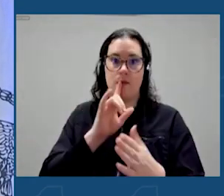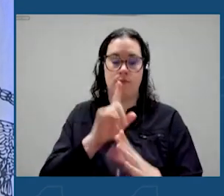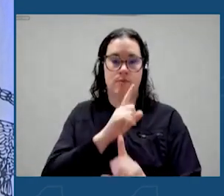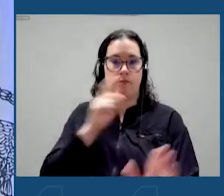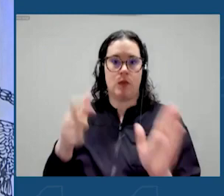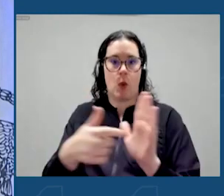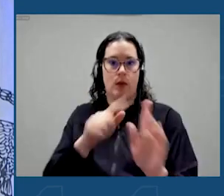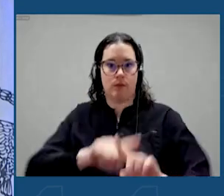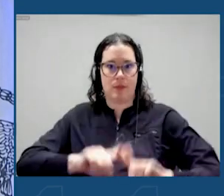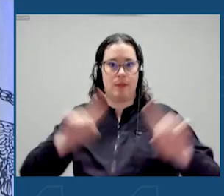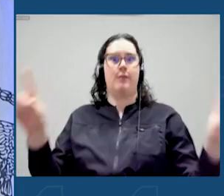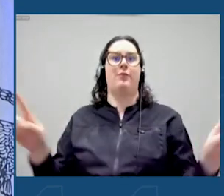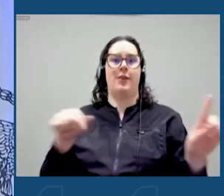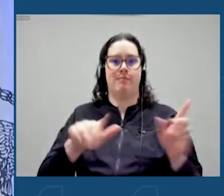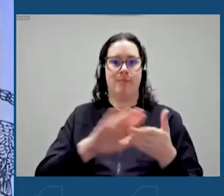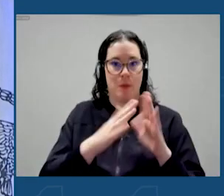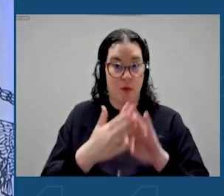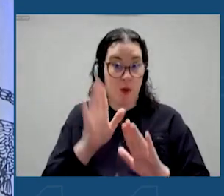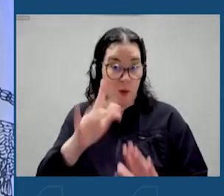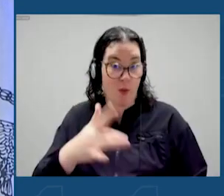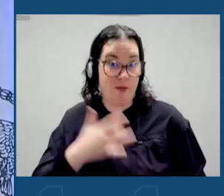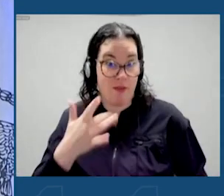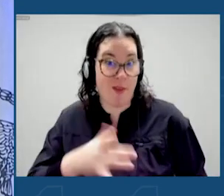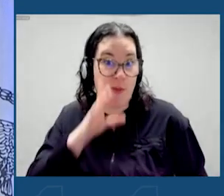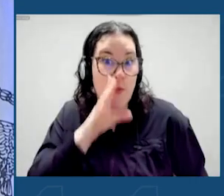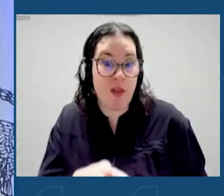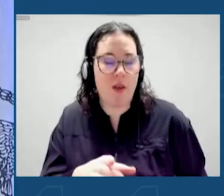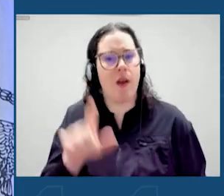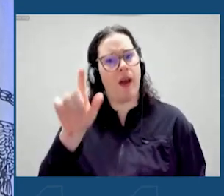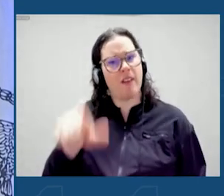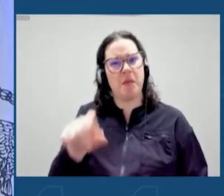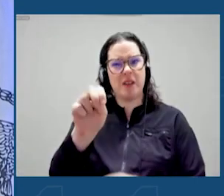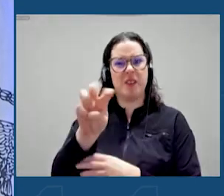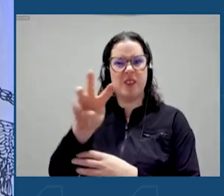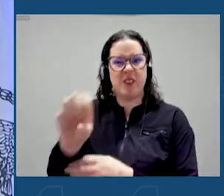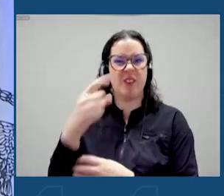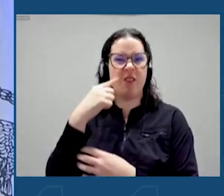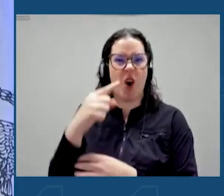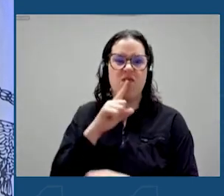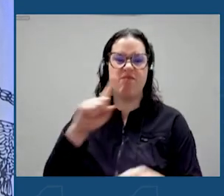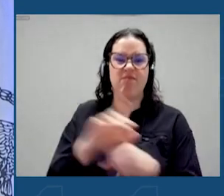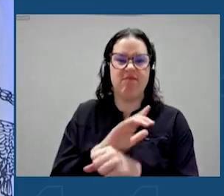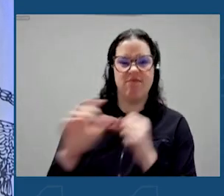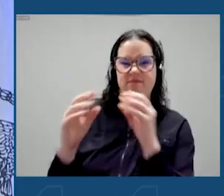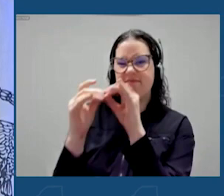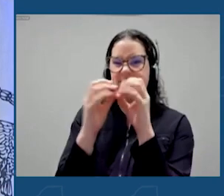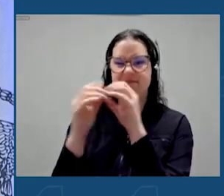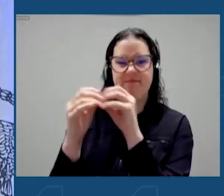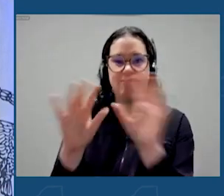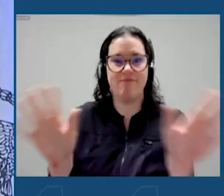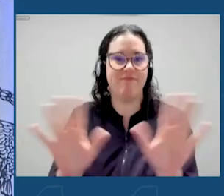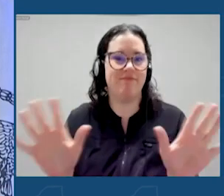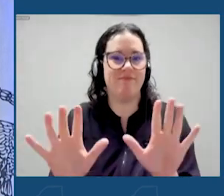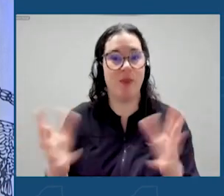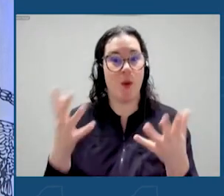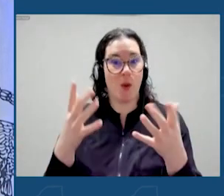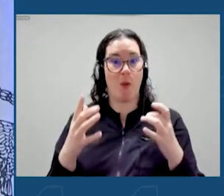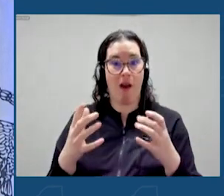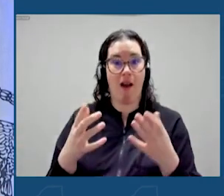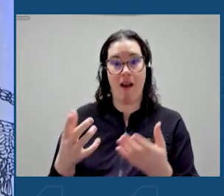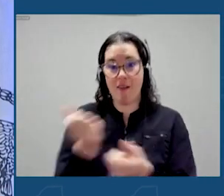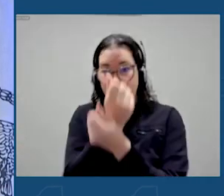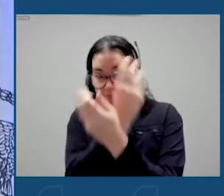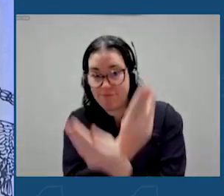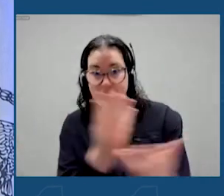difference. And we don't need to get in the news for having this kind of fight. we're going to get the news for making this happen.